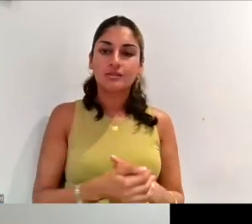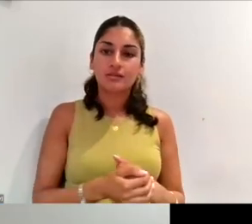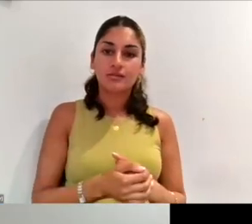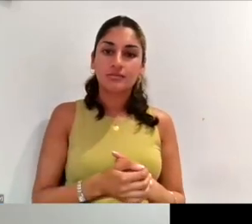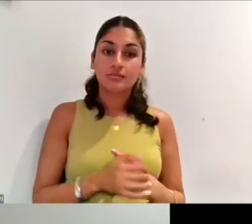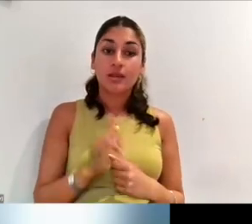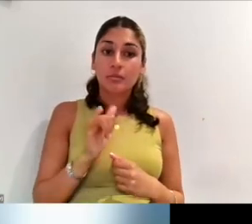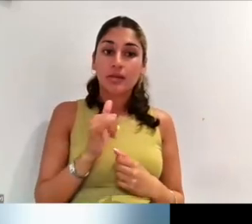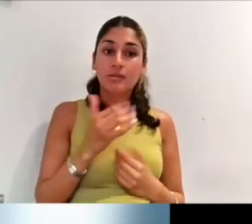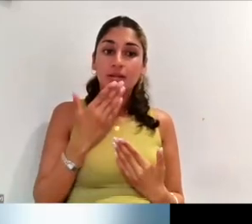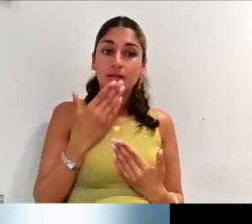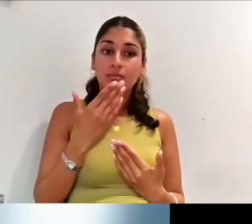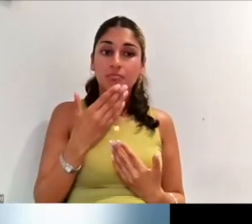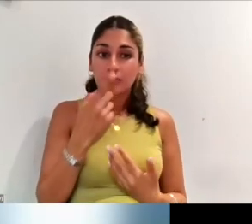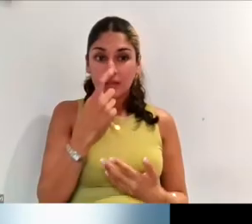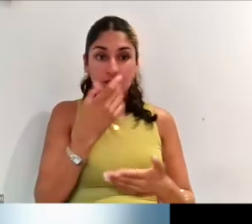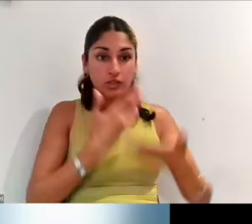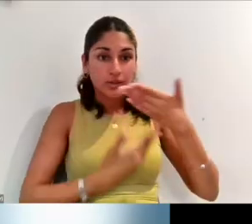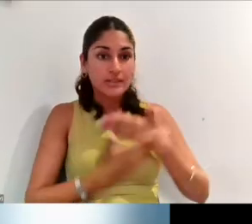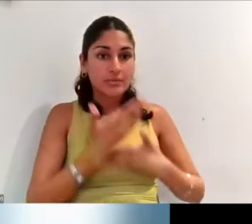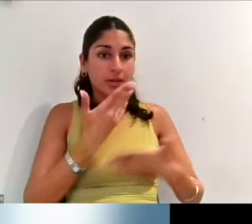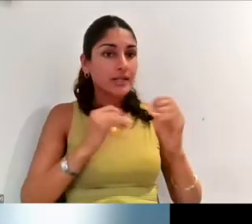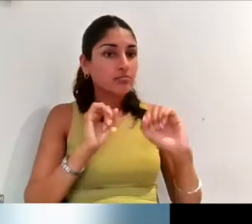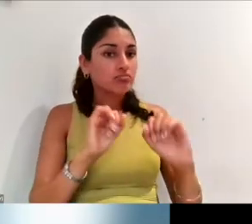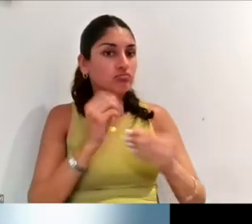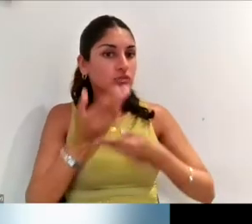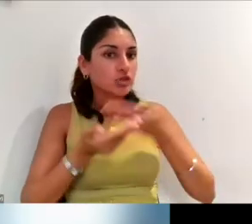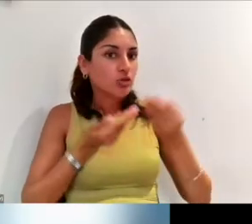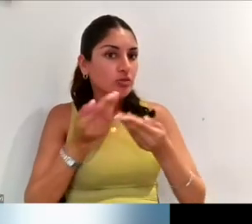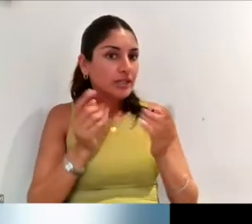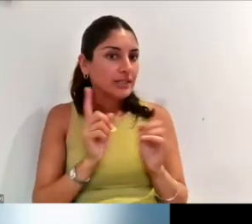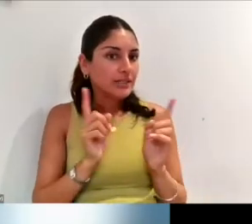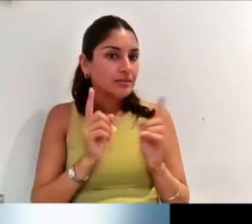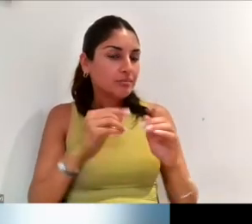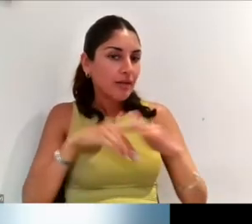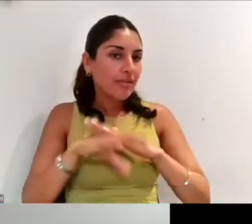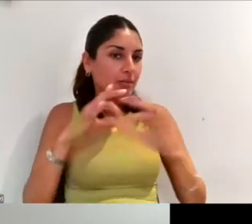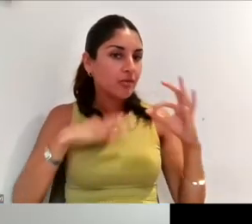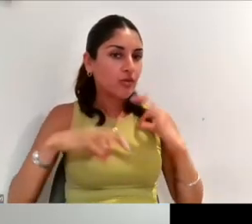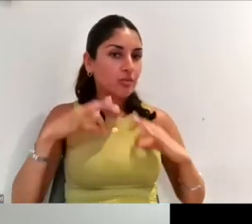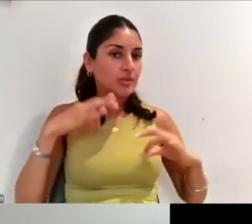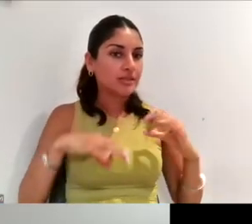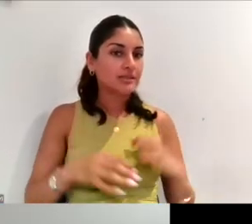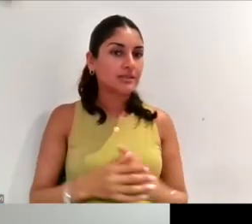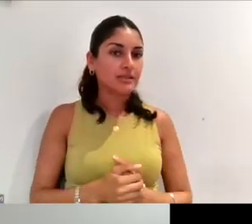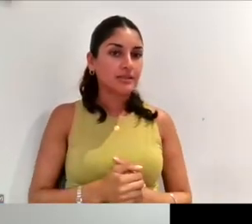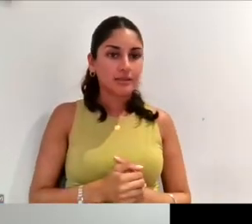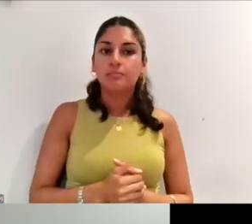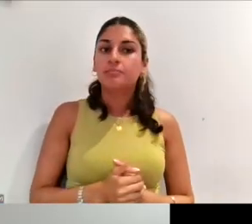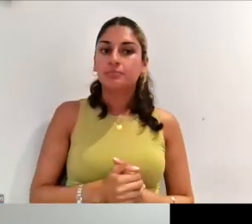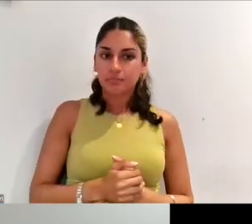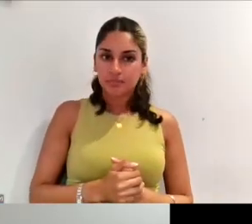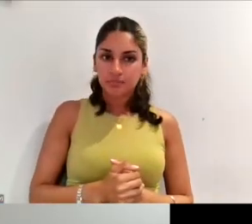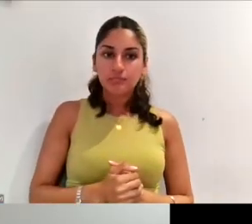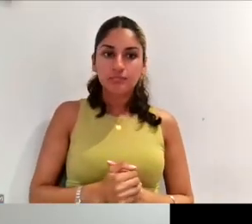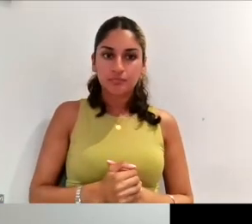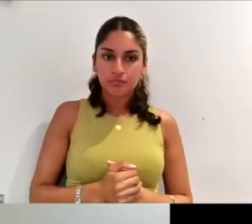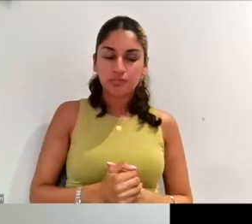maybe you could share a bit about that story. Yeah, I